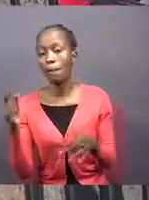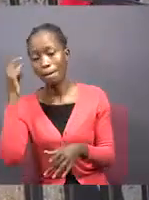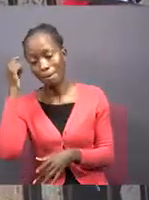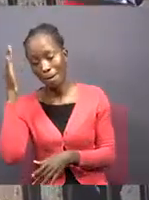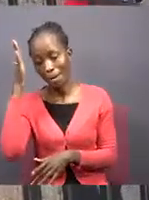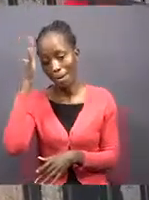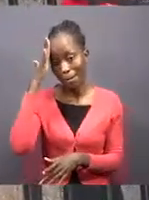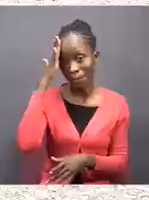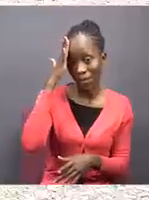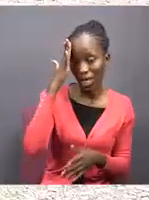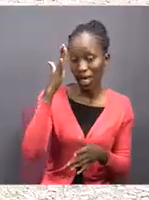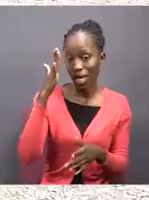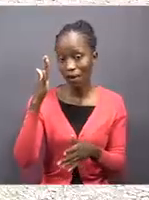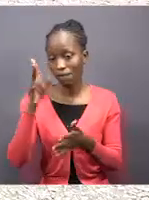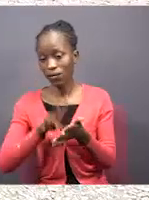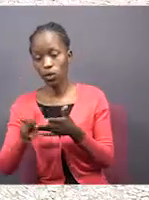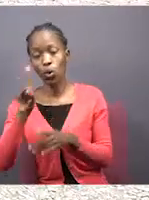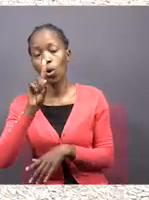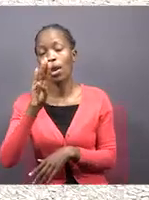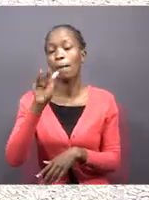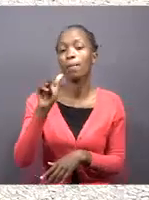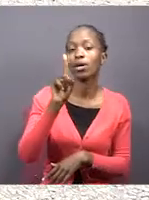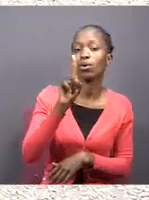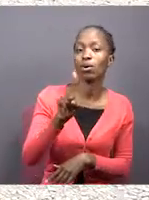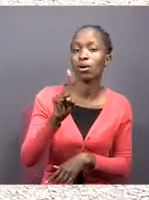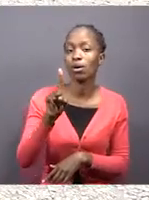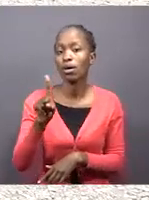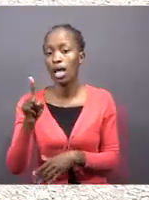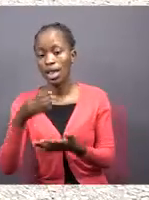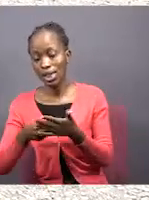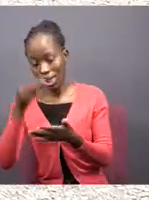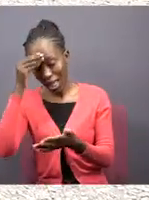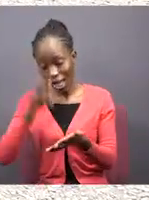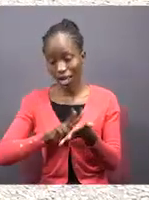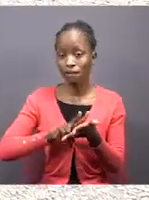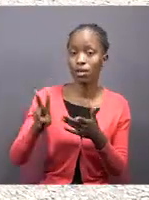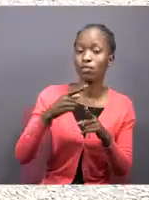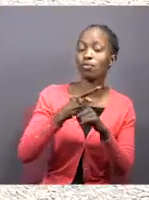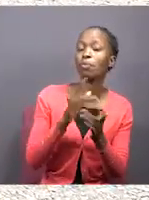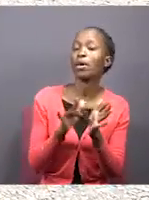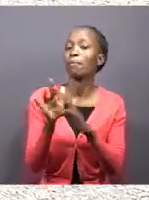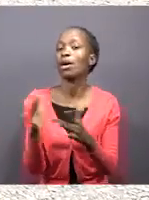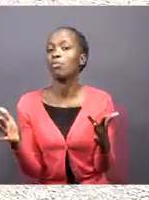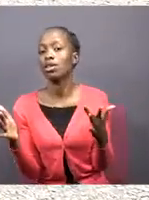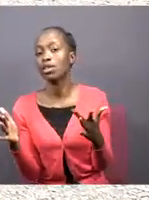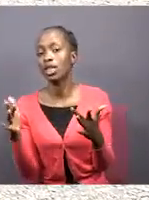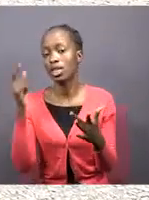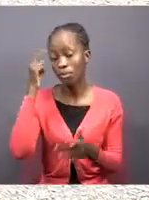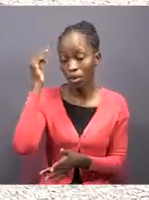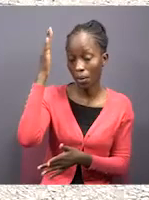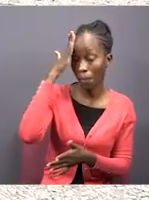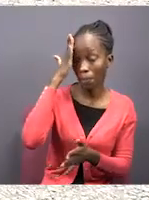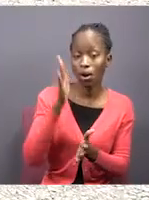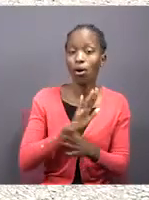Memorizing them one by one. Learning verses from the Bible. Memorizing